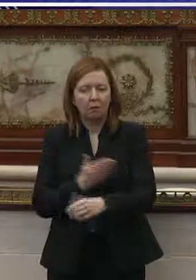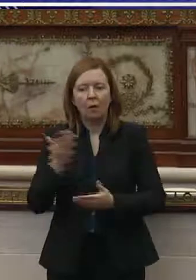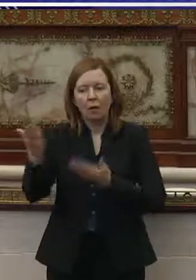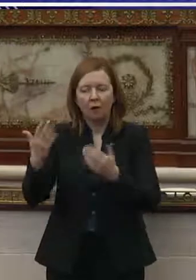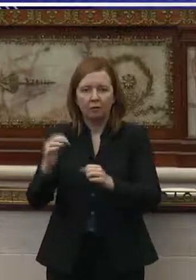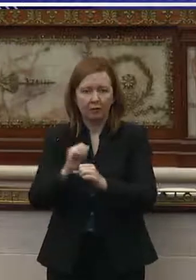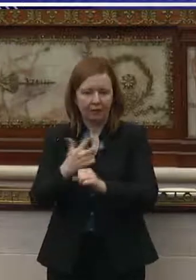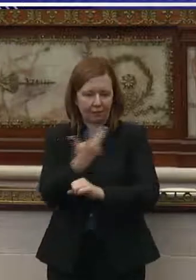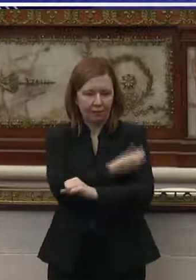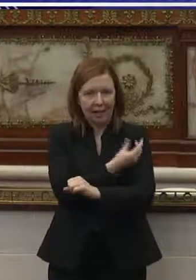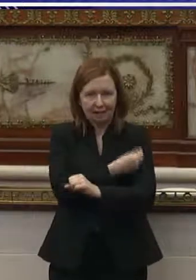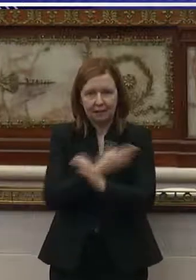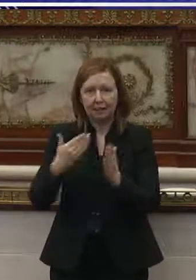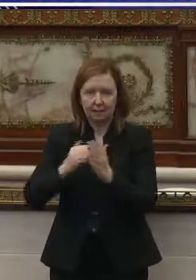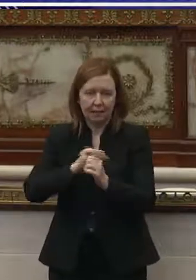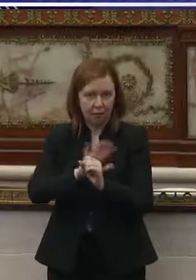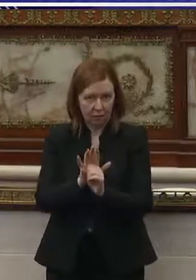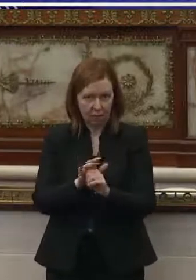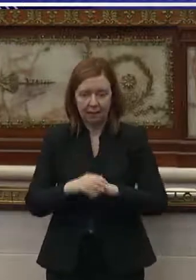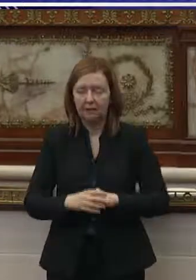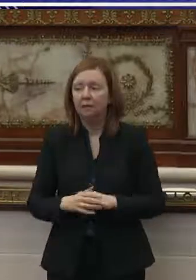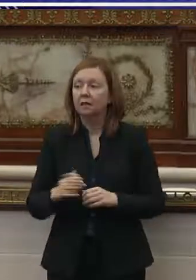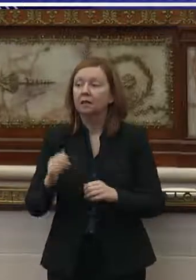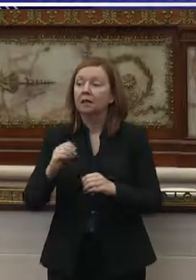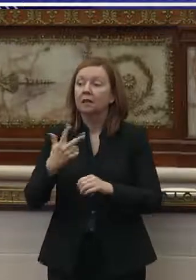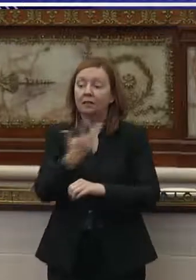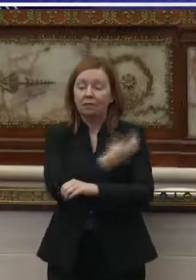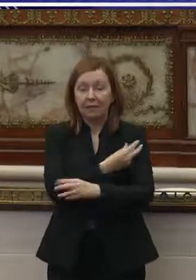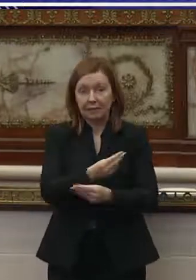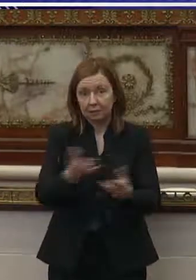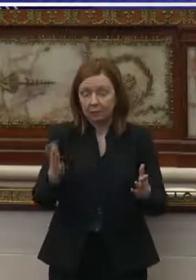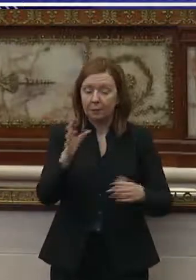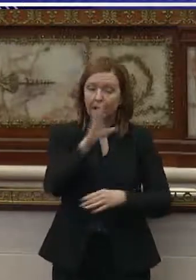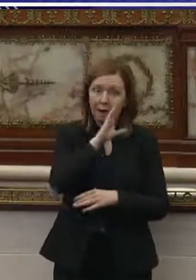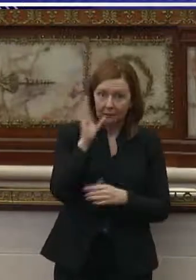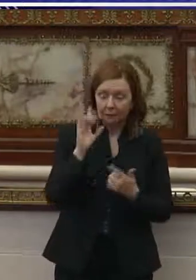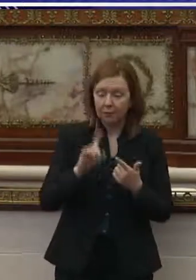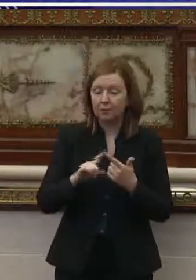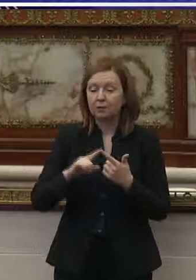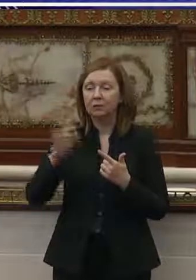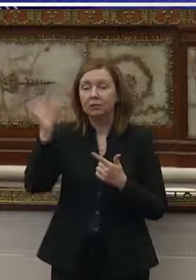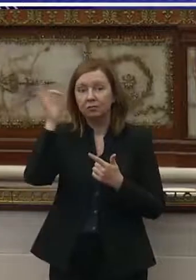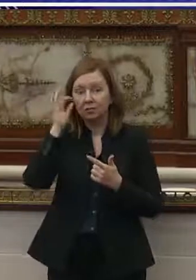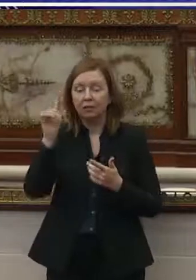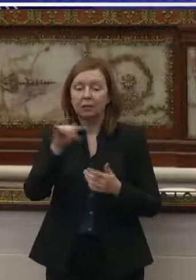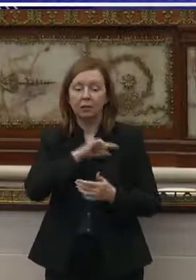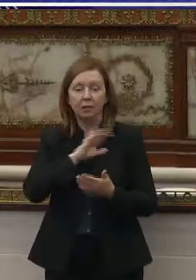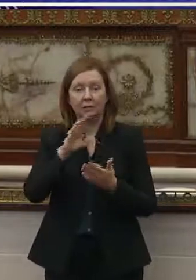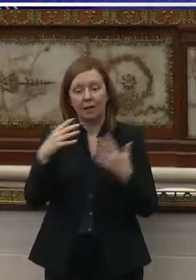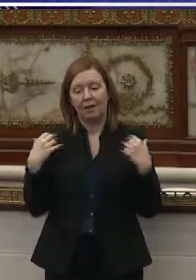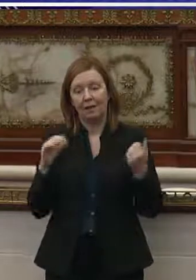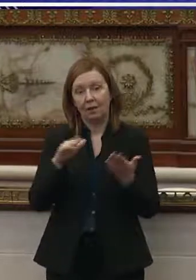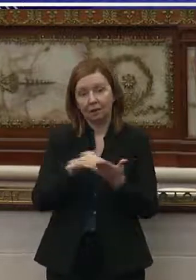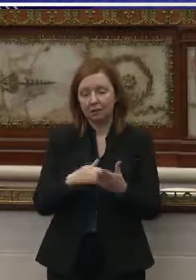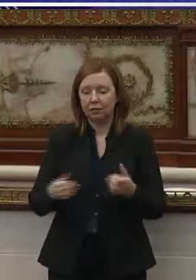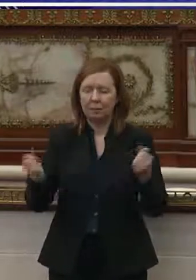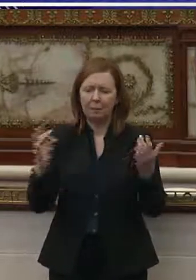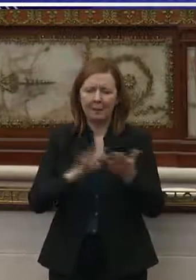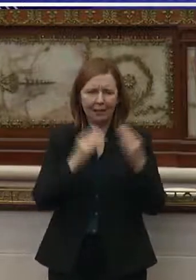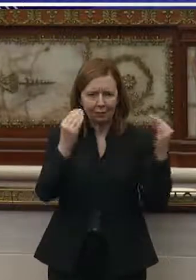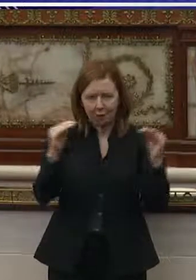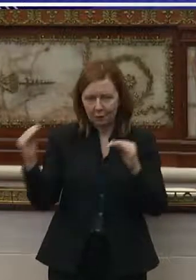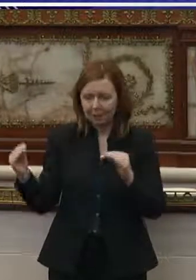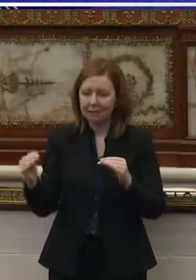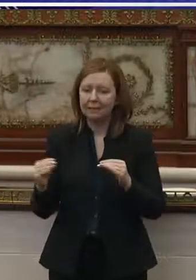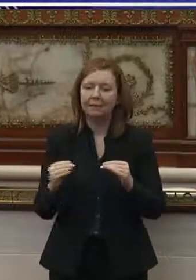against COVID-19 to Philadelphia residents. Vaccines are being administered by hospitals, federally qualified health centers, a growing number of pharmacies, both